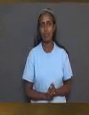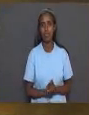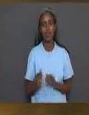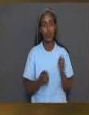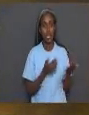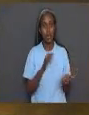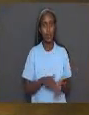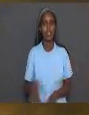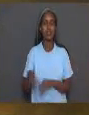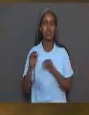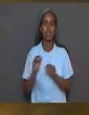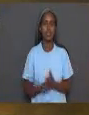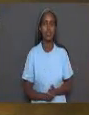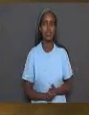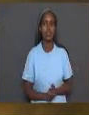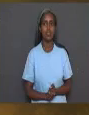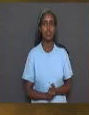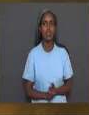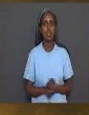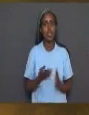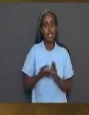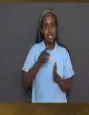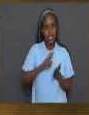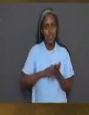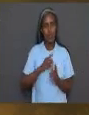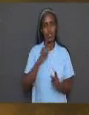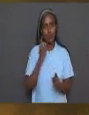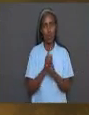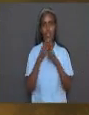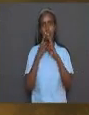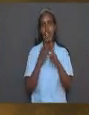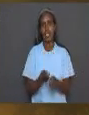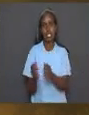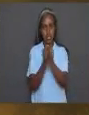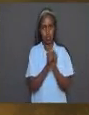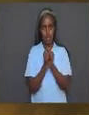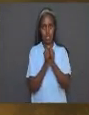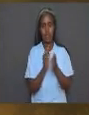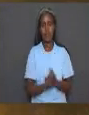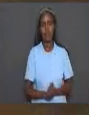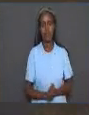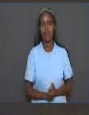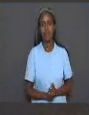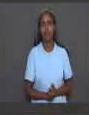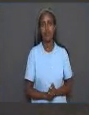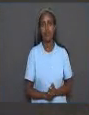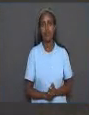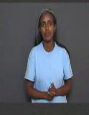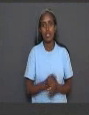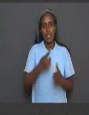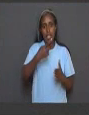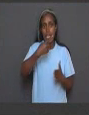Welcome back, students. Let us review the correct answers together.